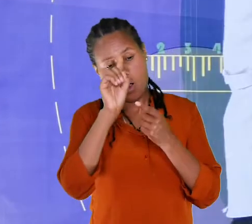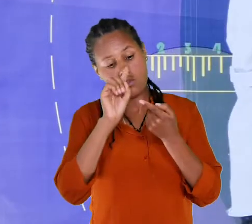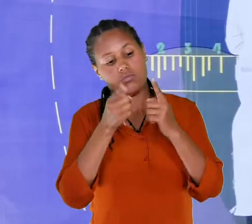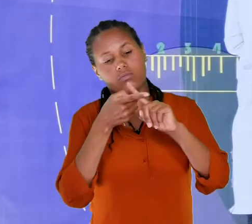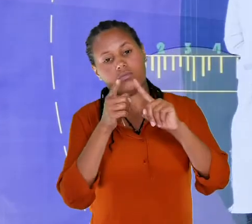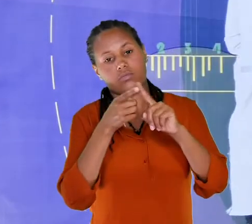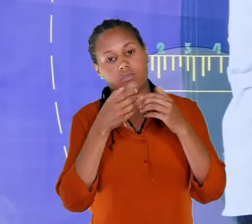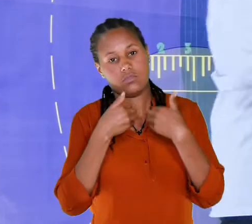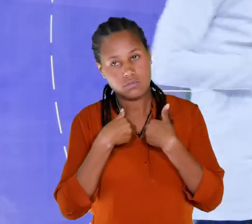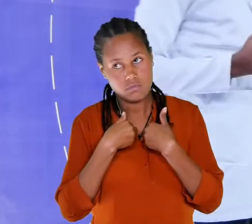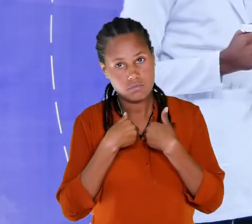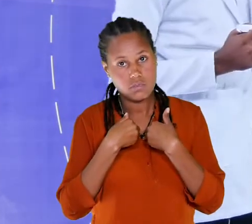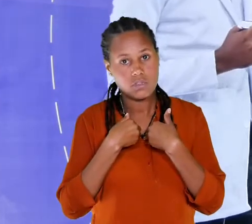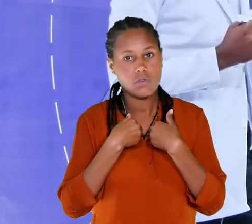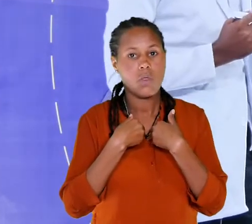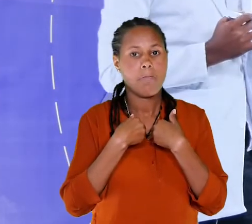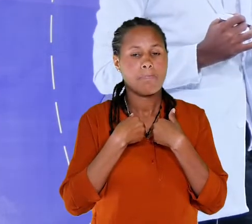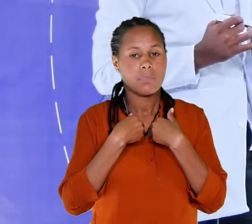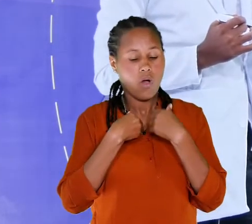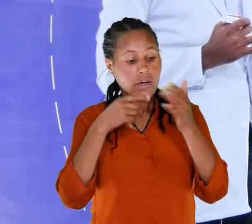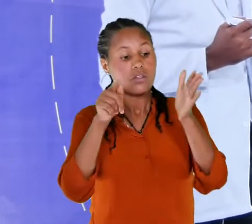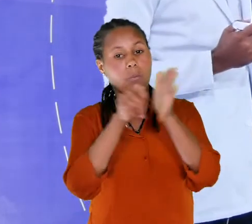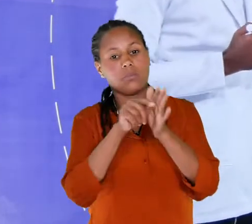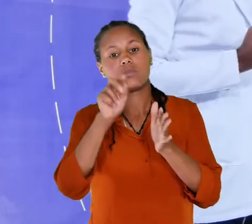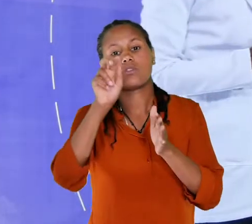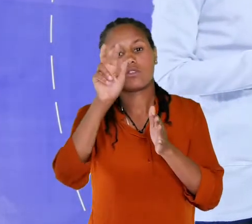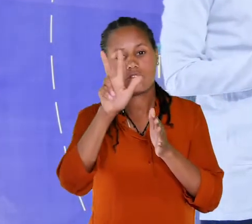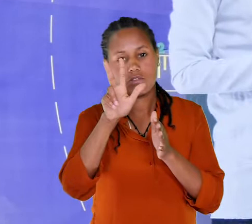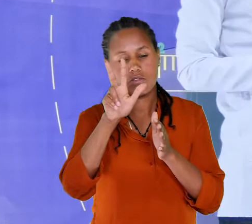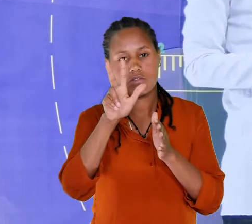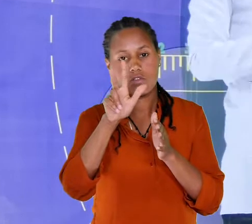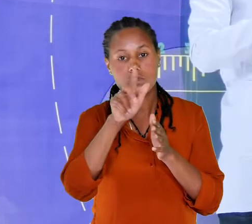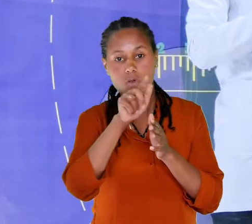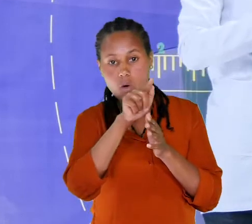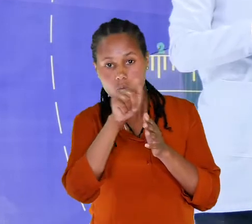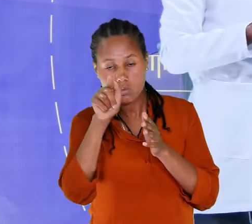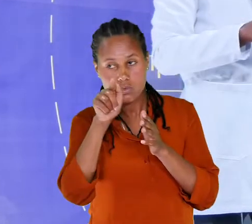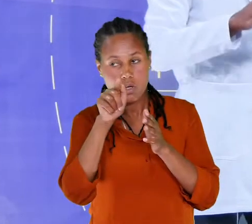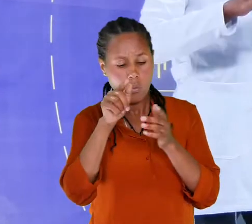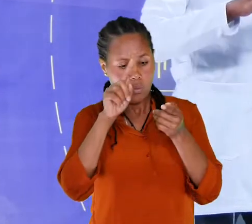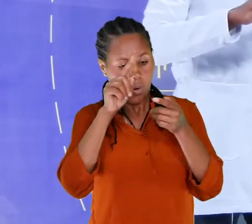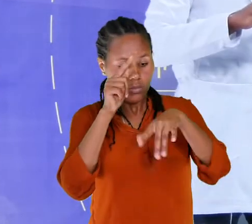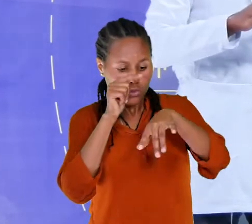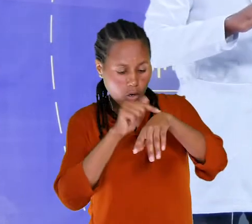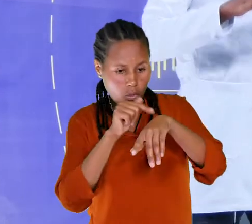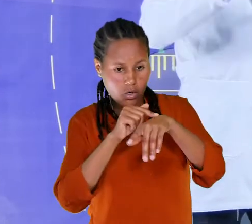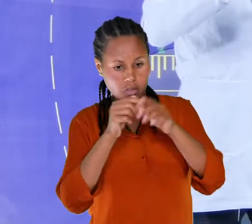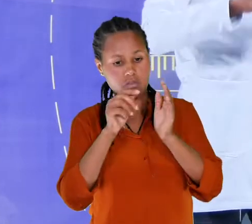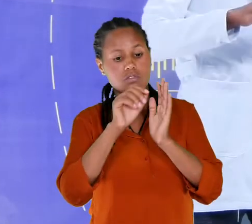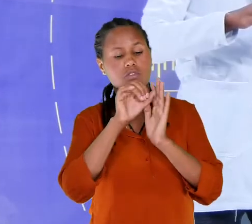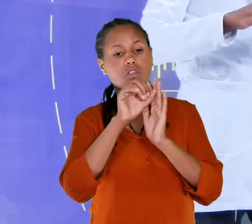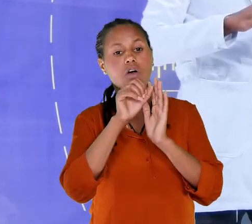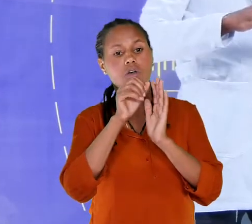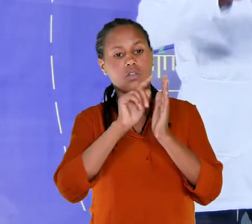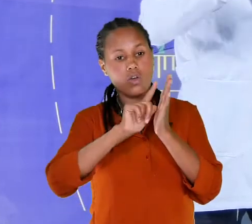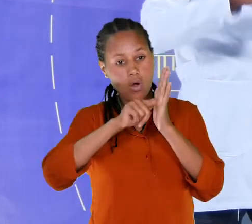use how many in case of this one. Example three. If you want to know about the time, second,